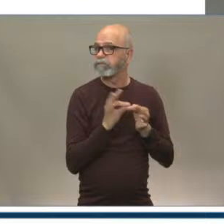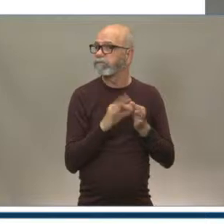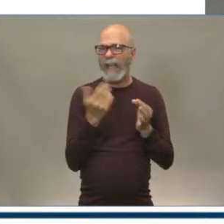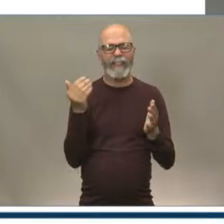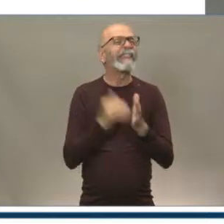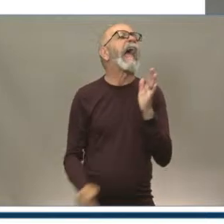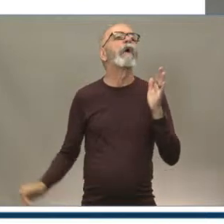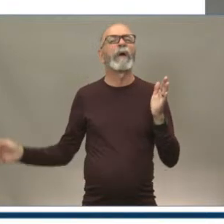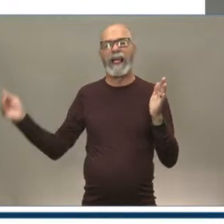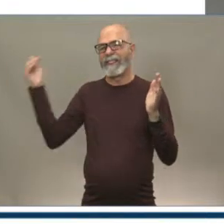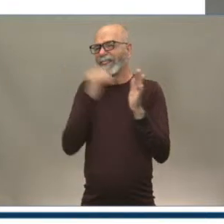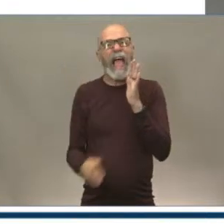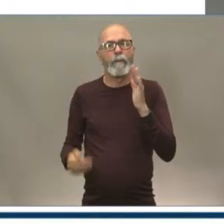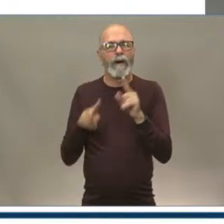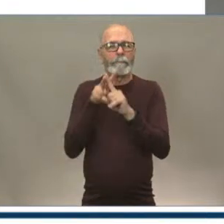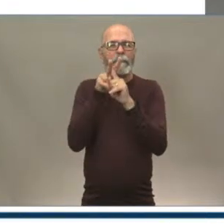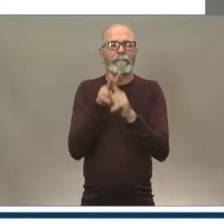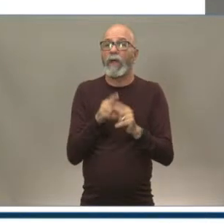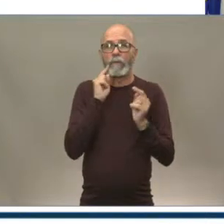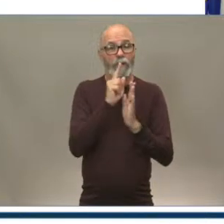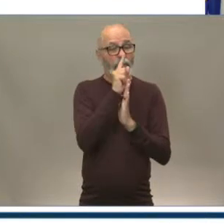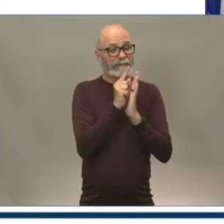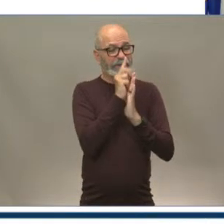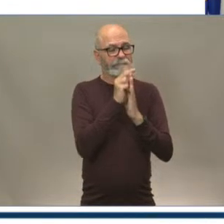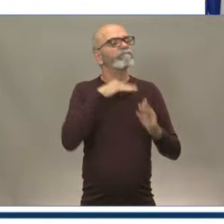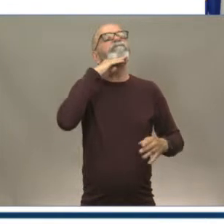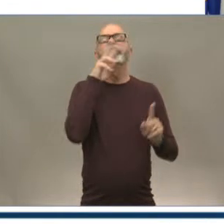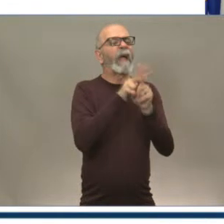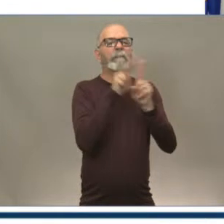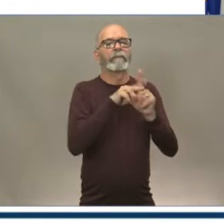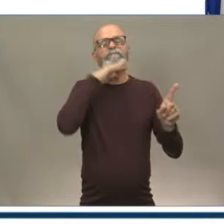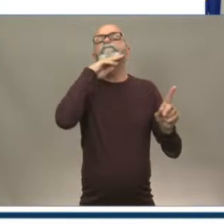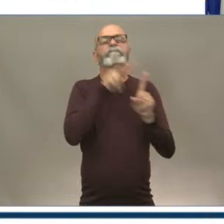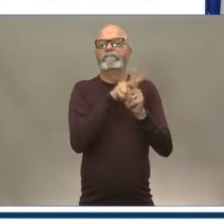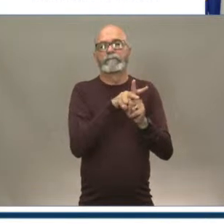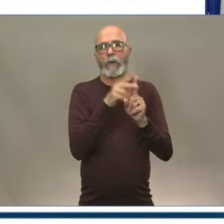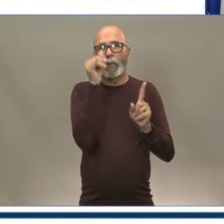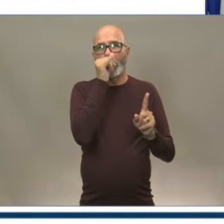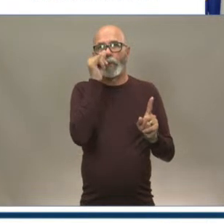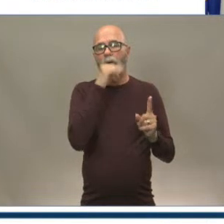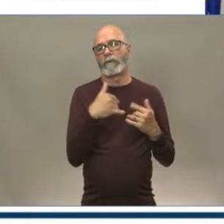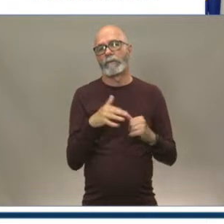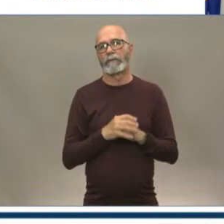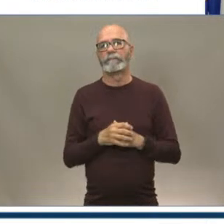gone within the first few hours. Next, we'll go to Keith Doucette with the Canadian Press.